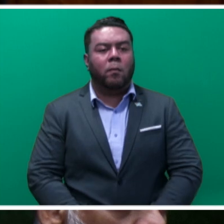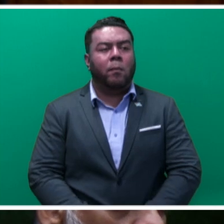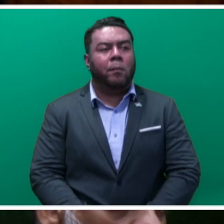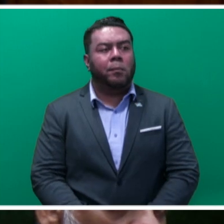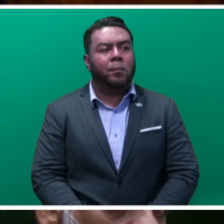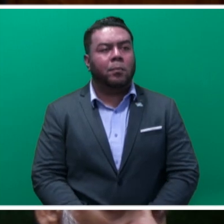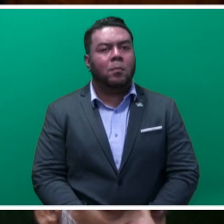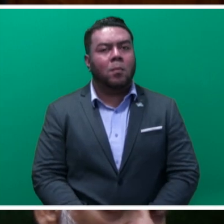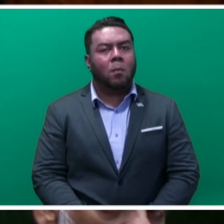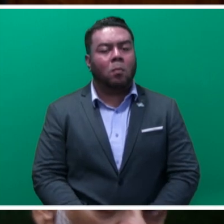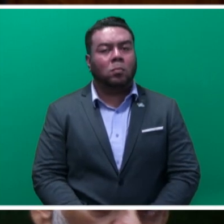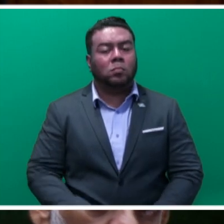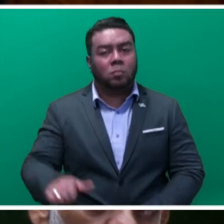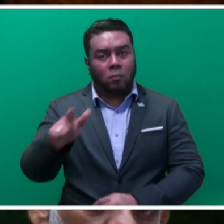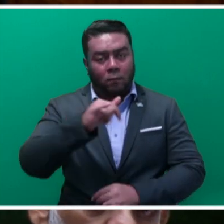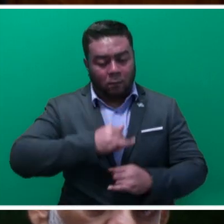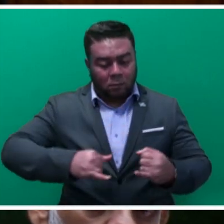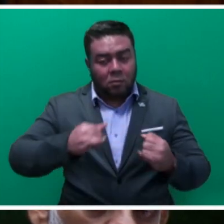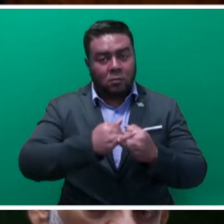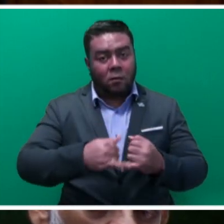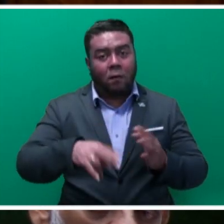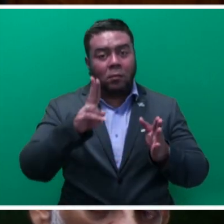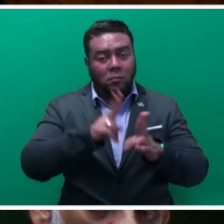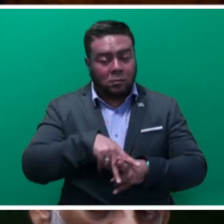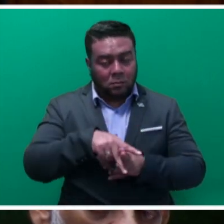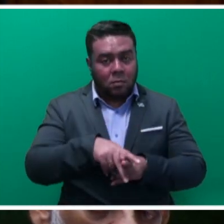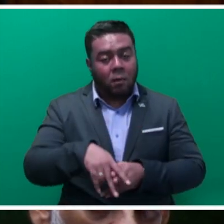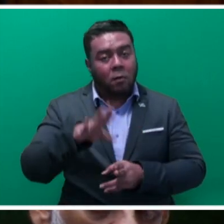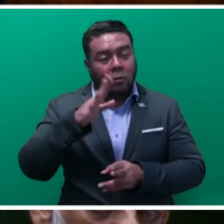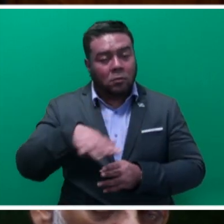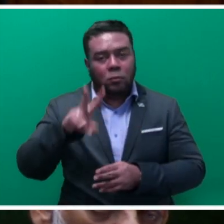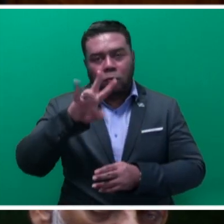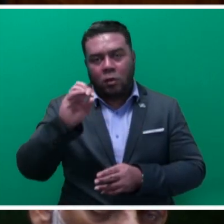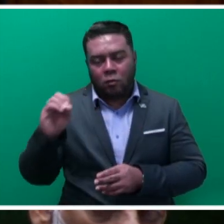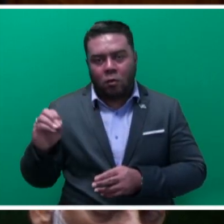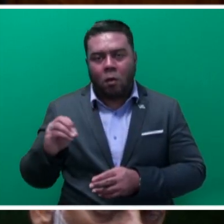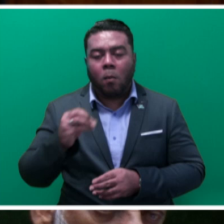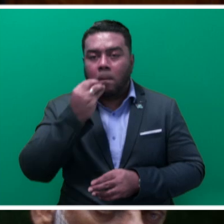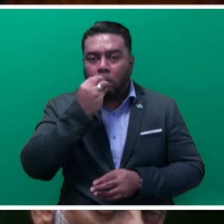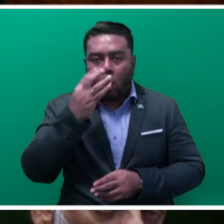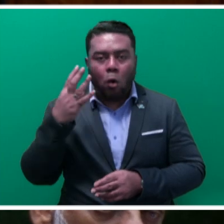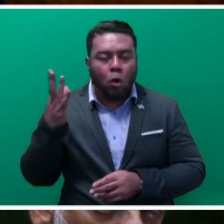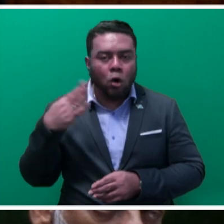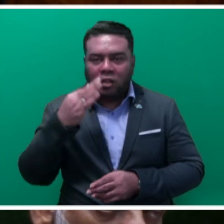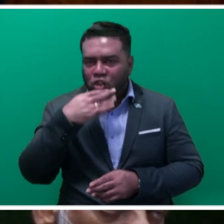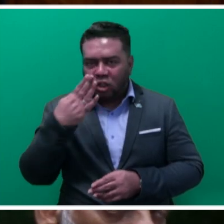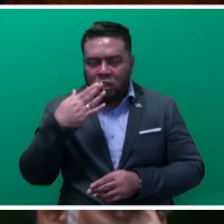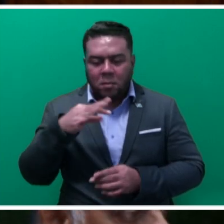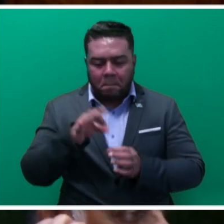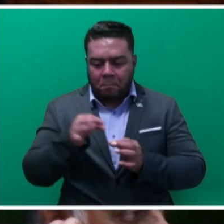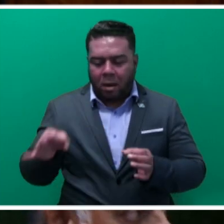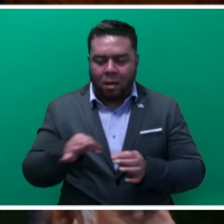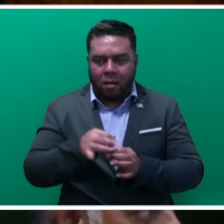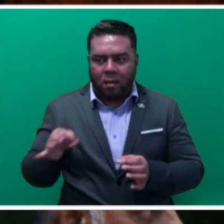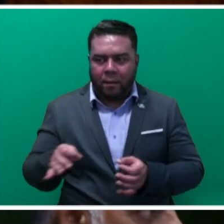Navosa to plant 200,000 bongo chili plants. With the